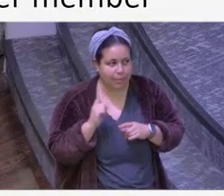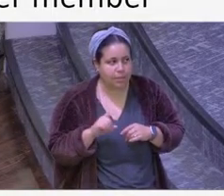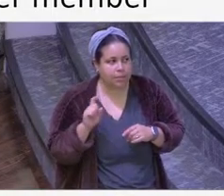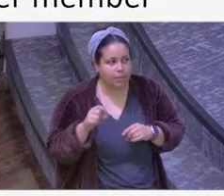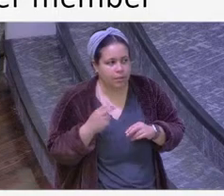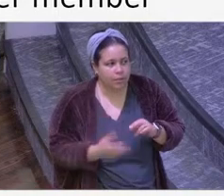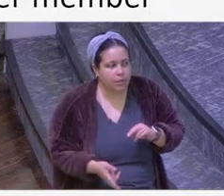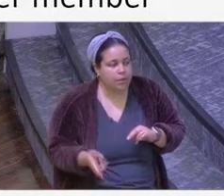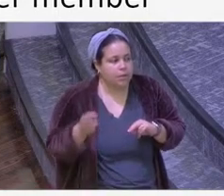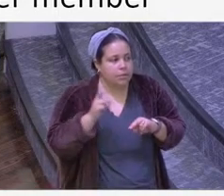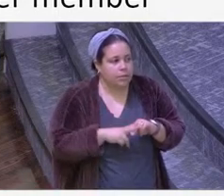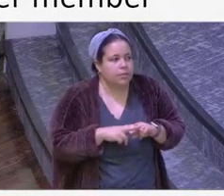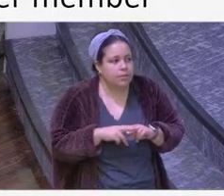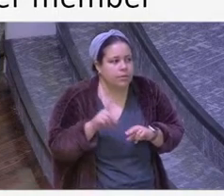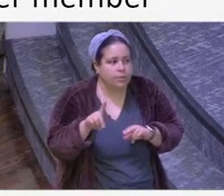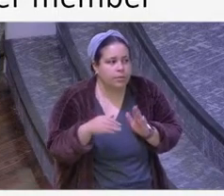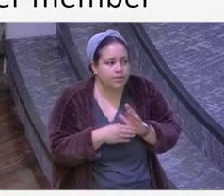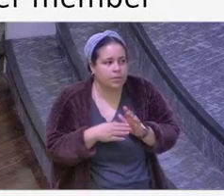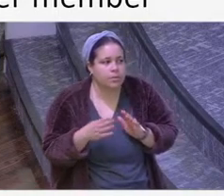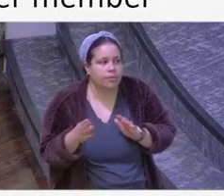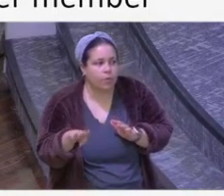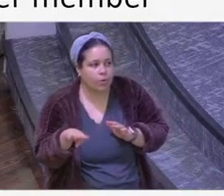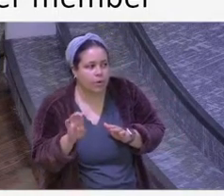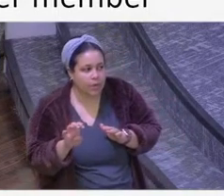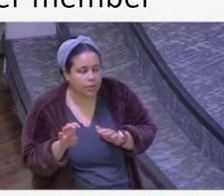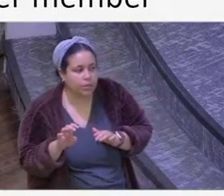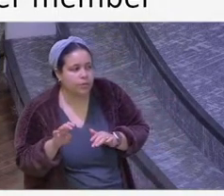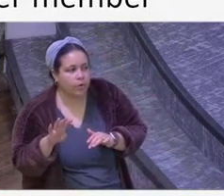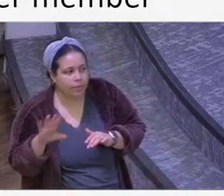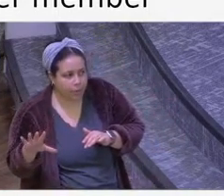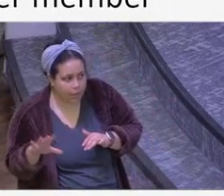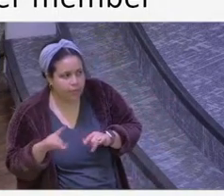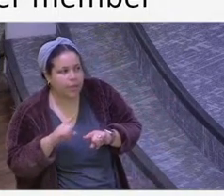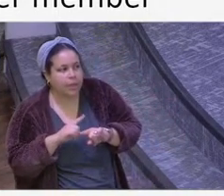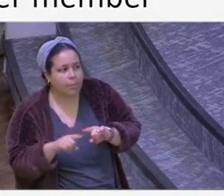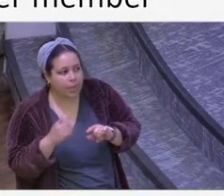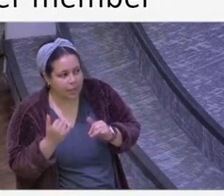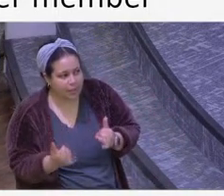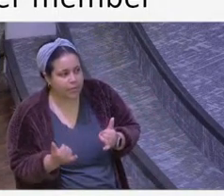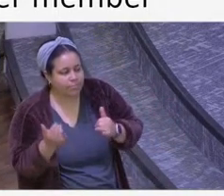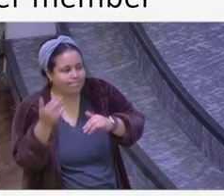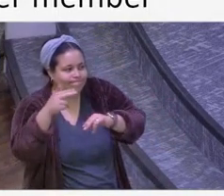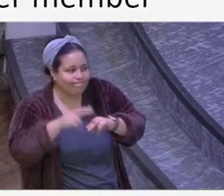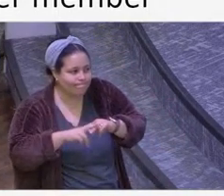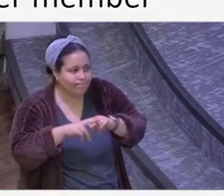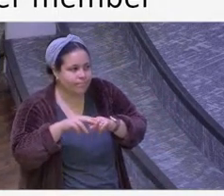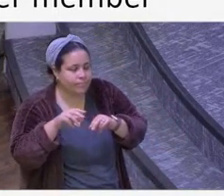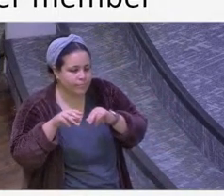to $1,445 per member. They upped that to $1,580 per member. So it's about a